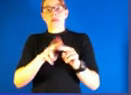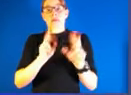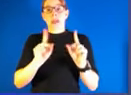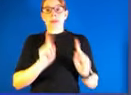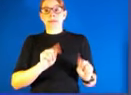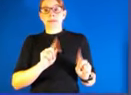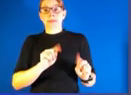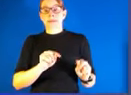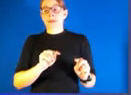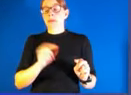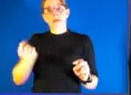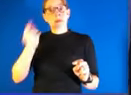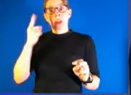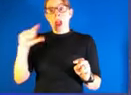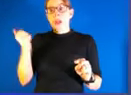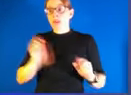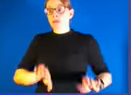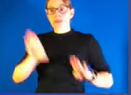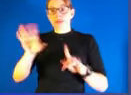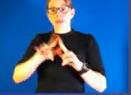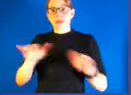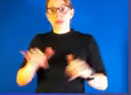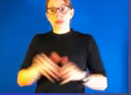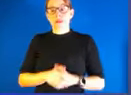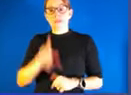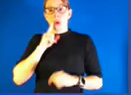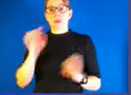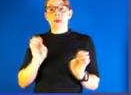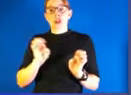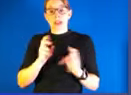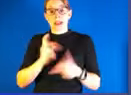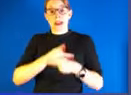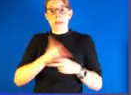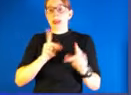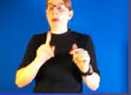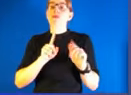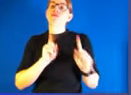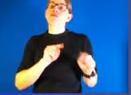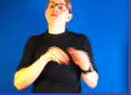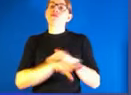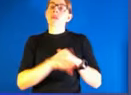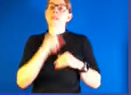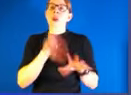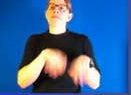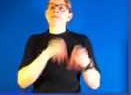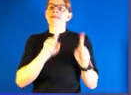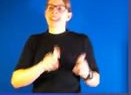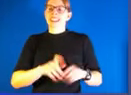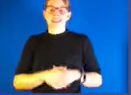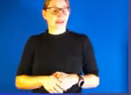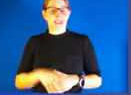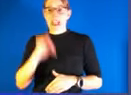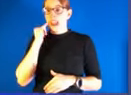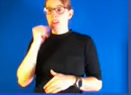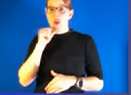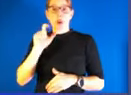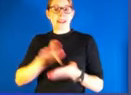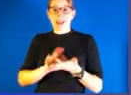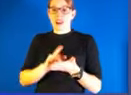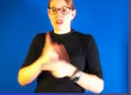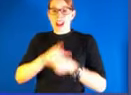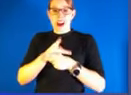the other upticks in emergency care, in people just coming to get a test. And so if you don't need medical care, it's really